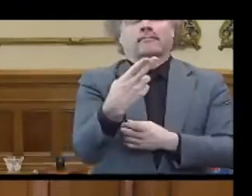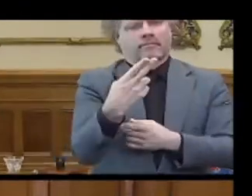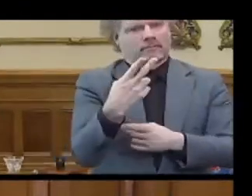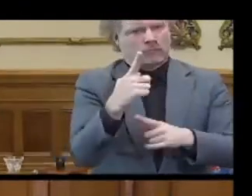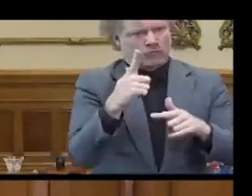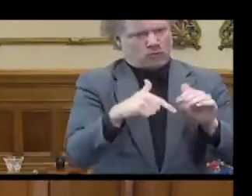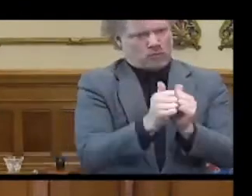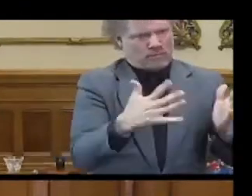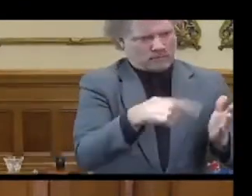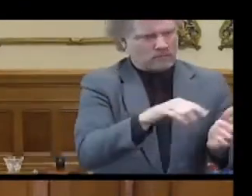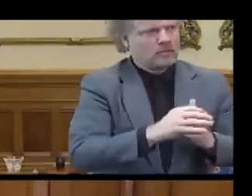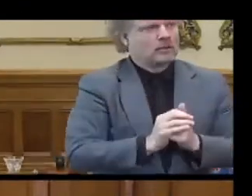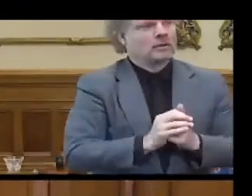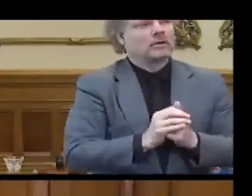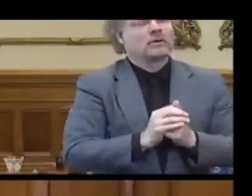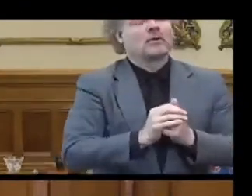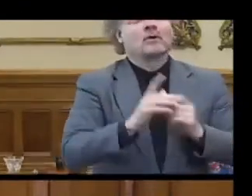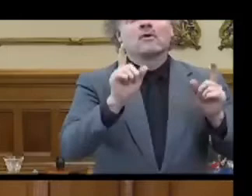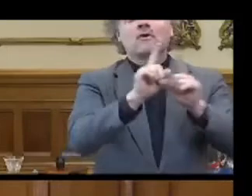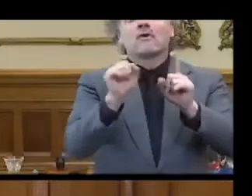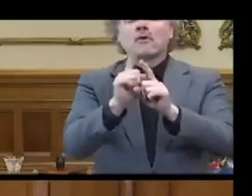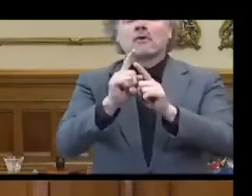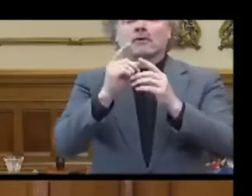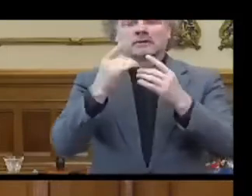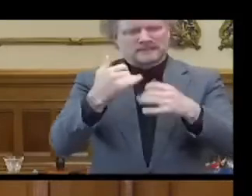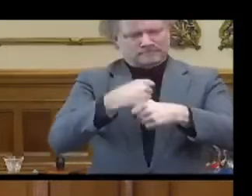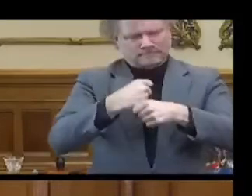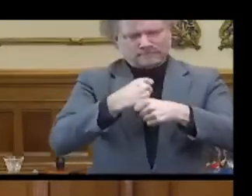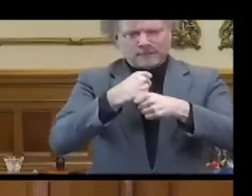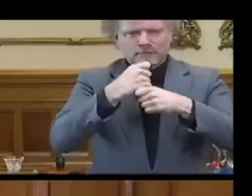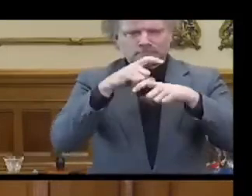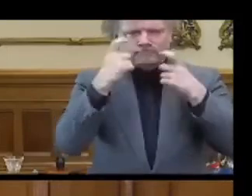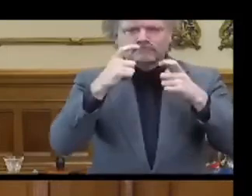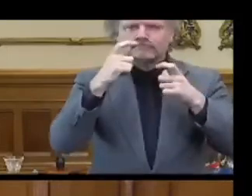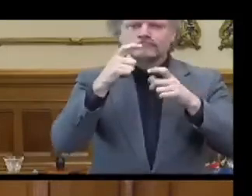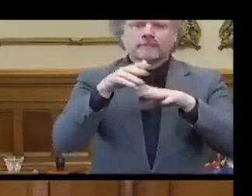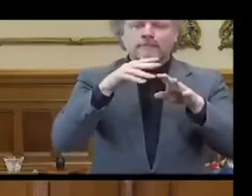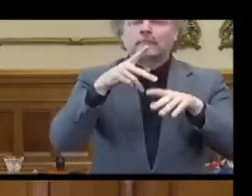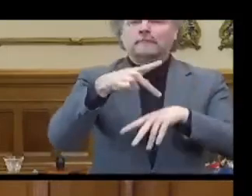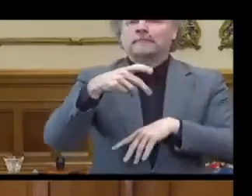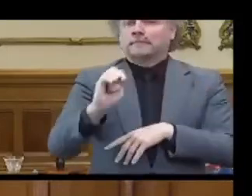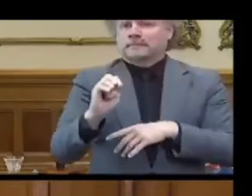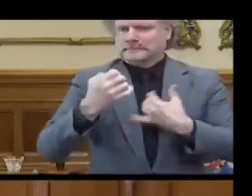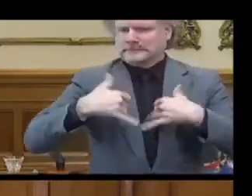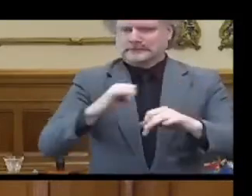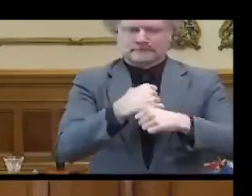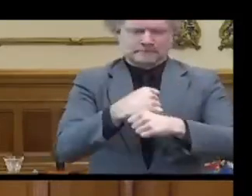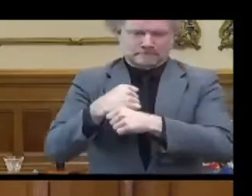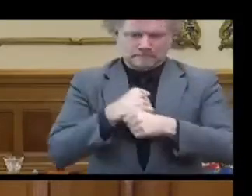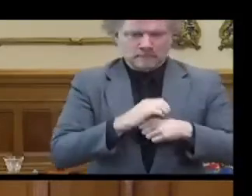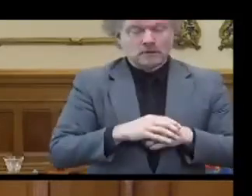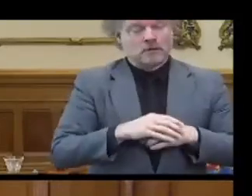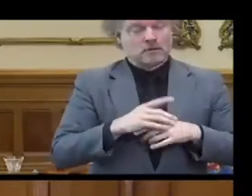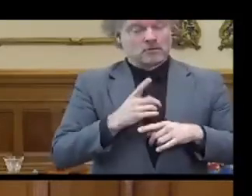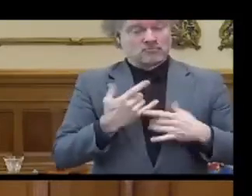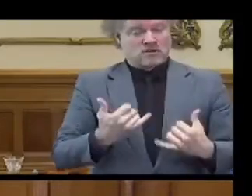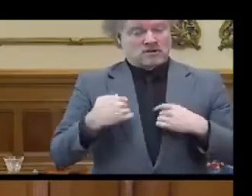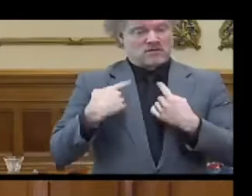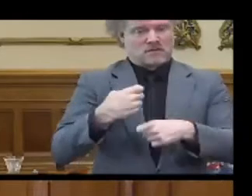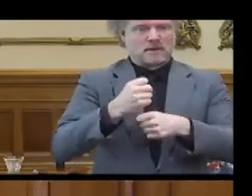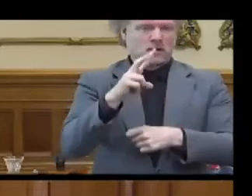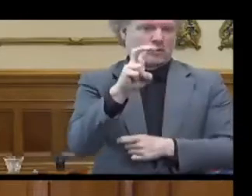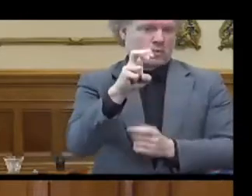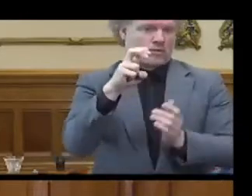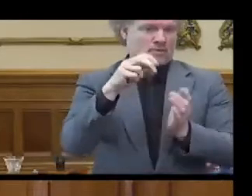top of that, we're still making PPE at our facilities, and so far as of today, we've made over